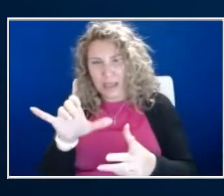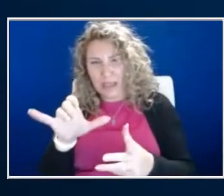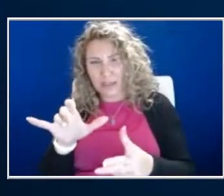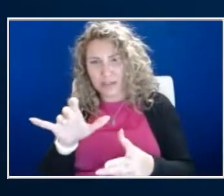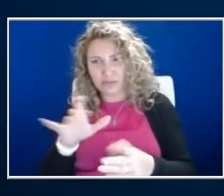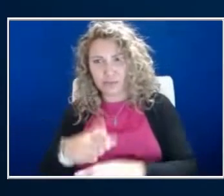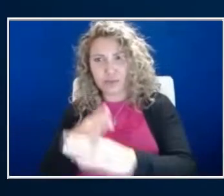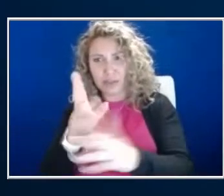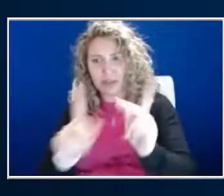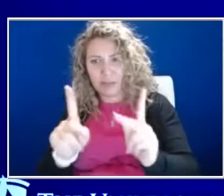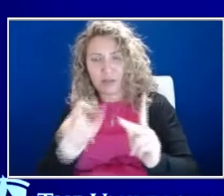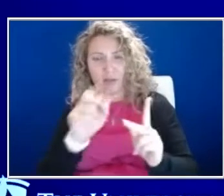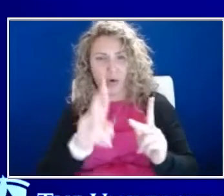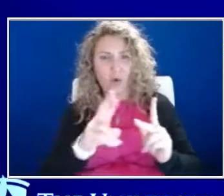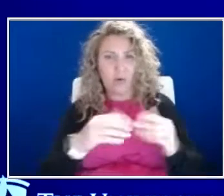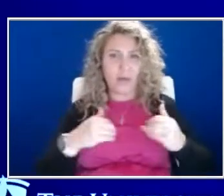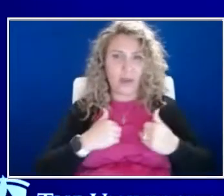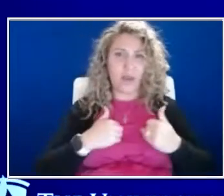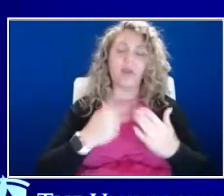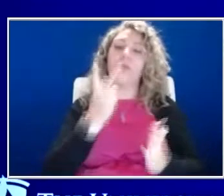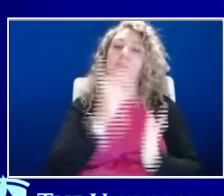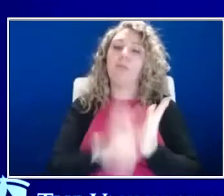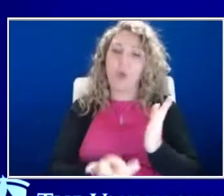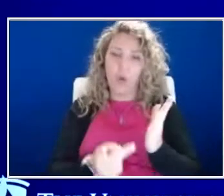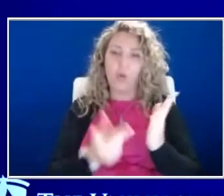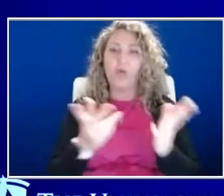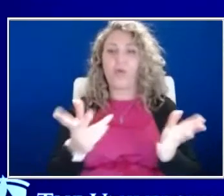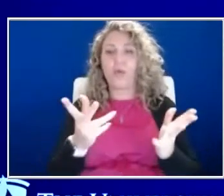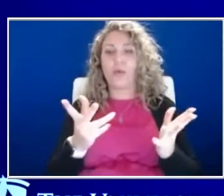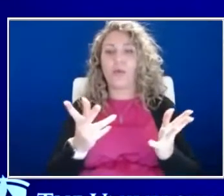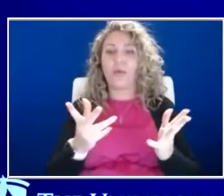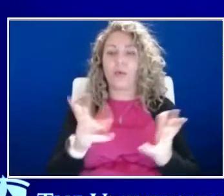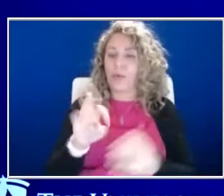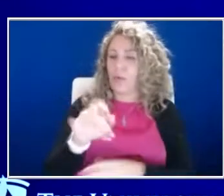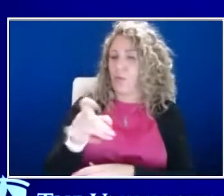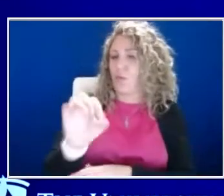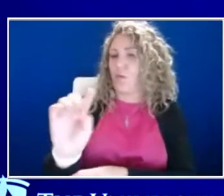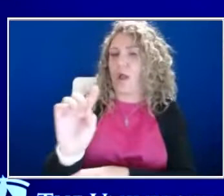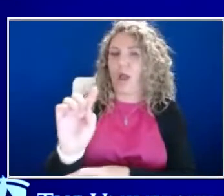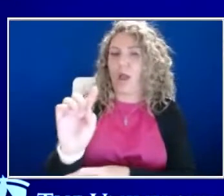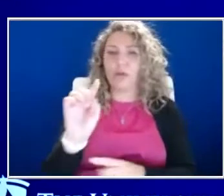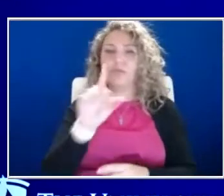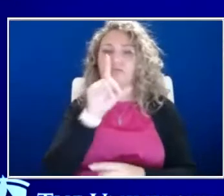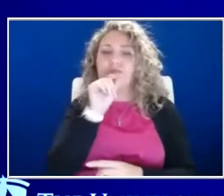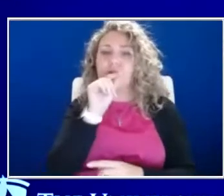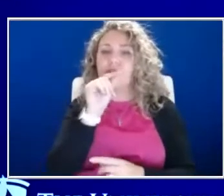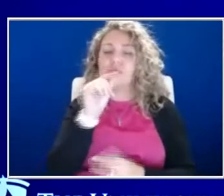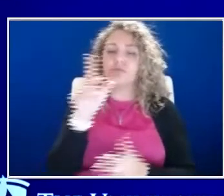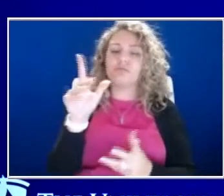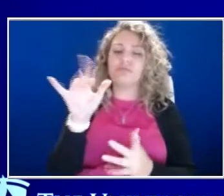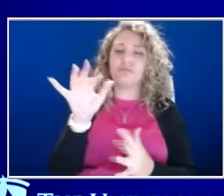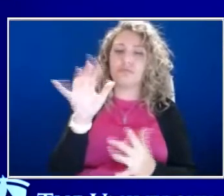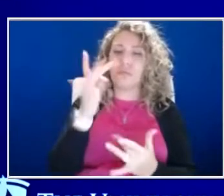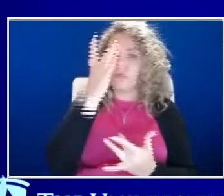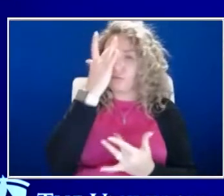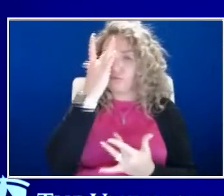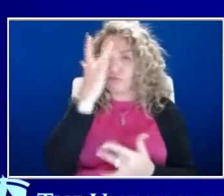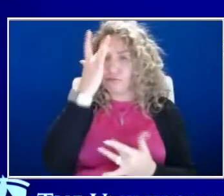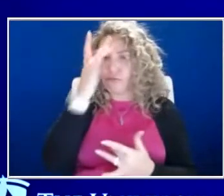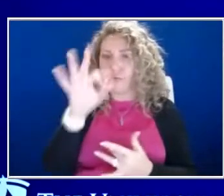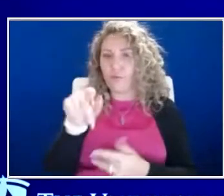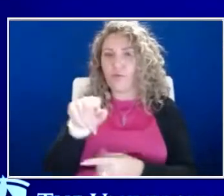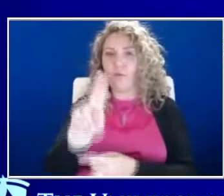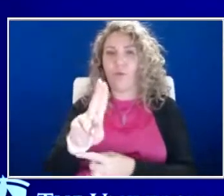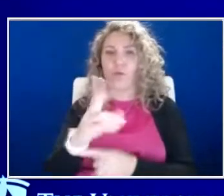certainly both. So it is certainly to protect the wild bird flu, but the wild bird flu bird